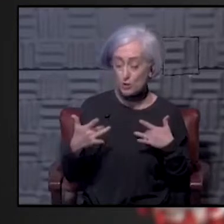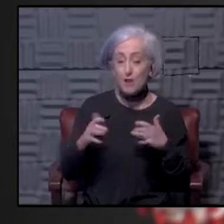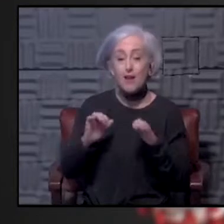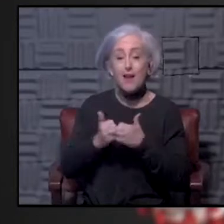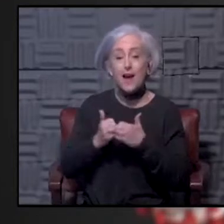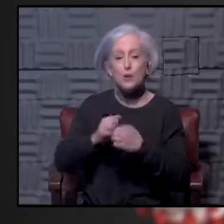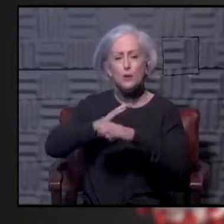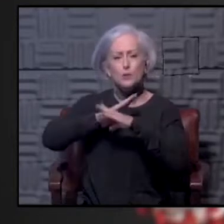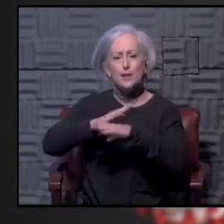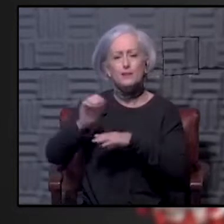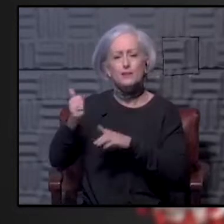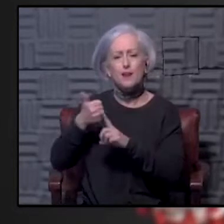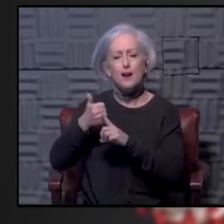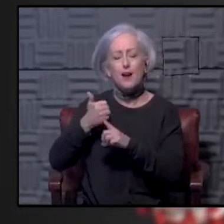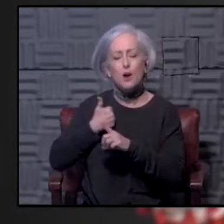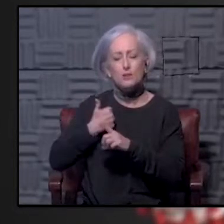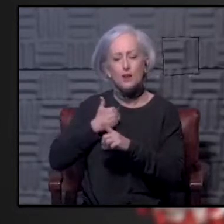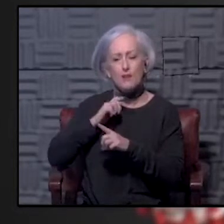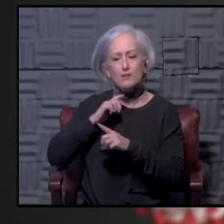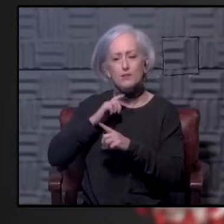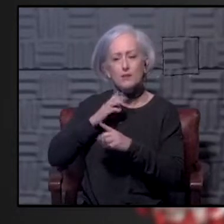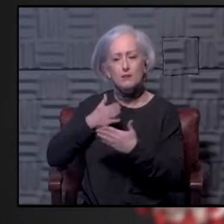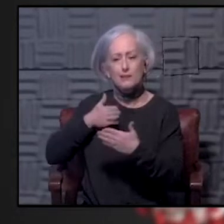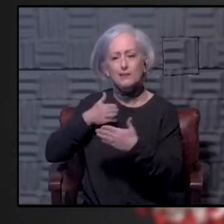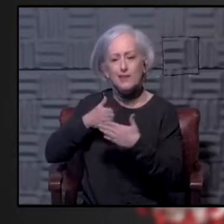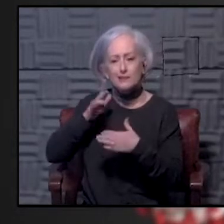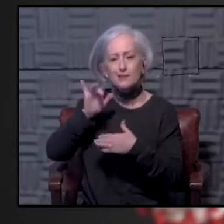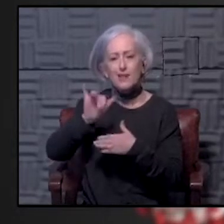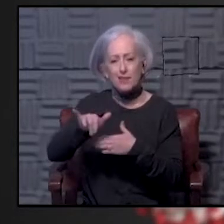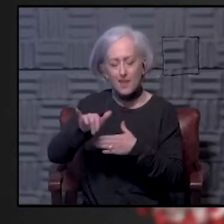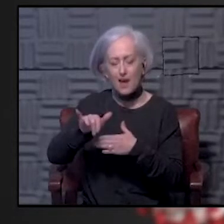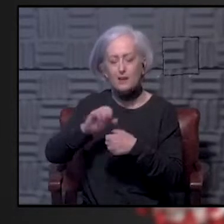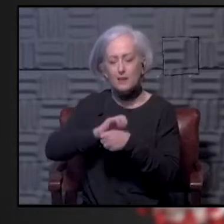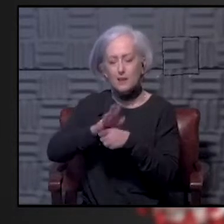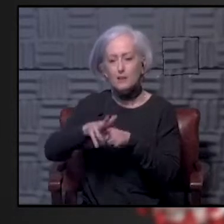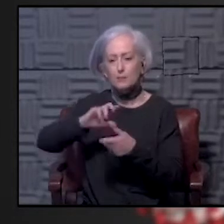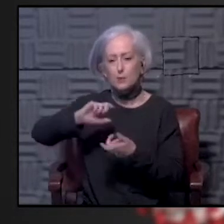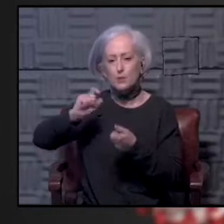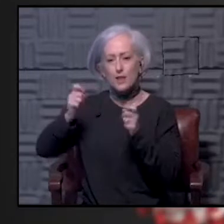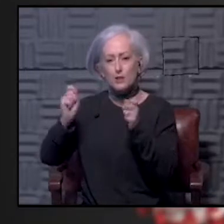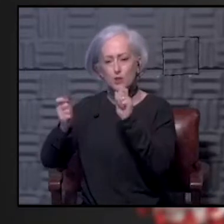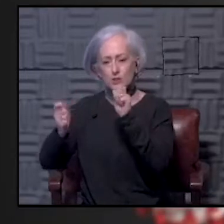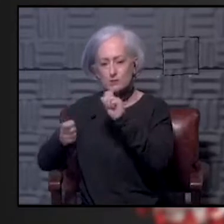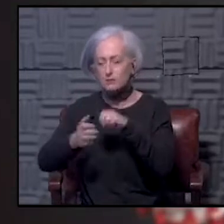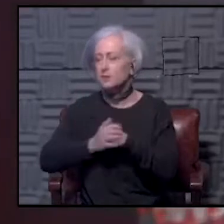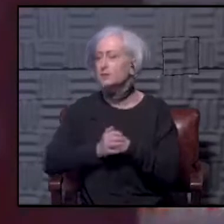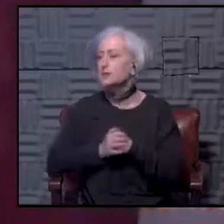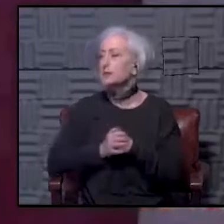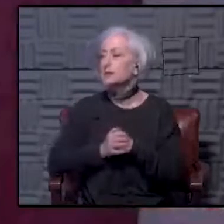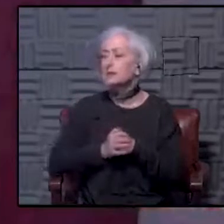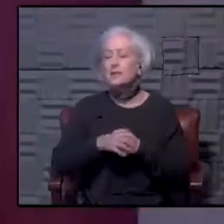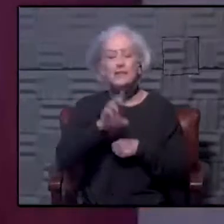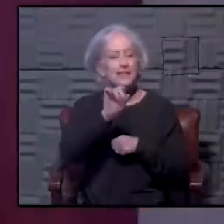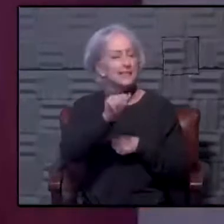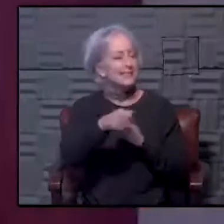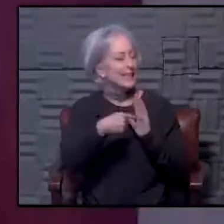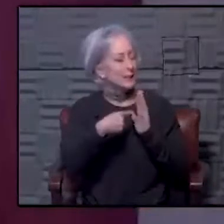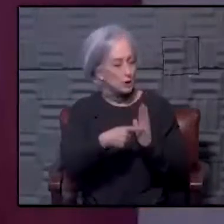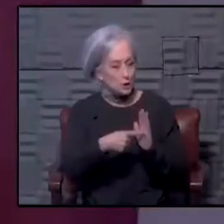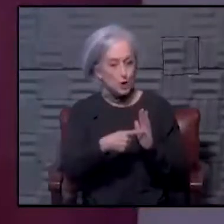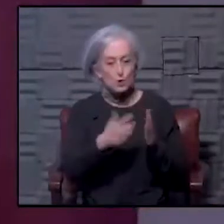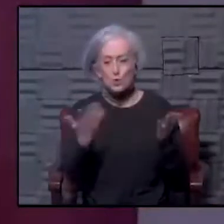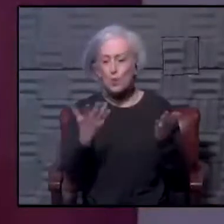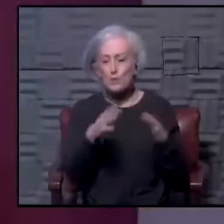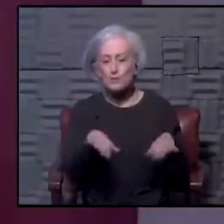these mutations? So I think what stands out right now is, as Dana presents every morning, our numbers going down.